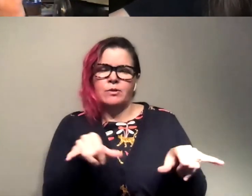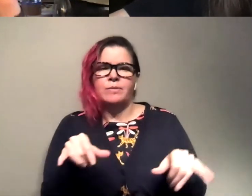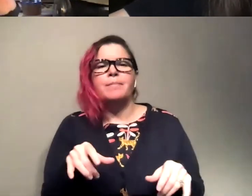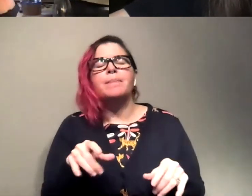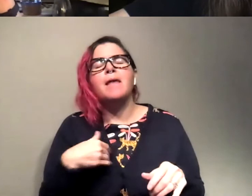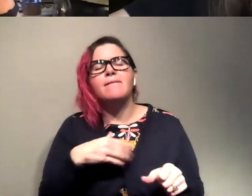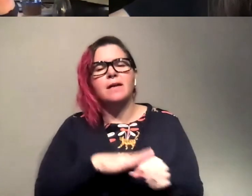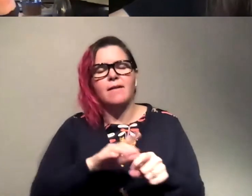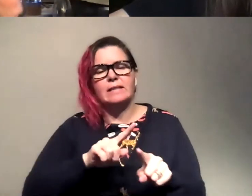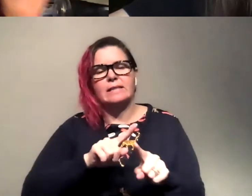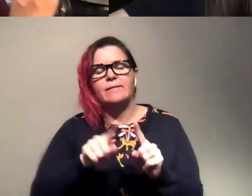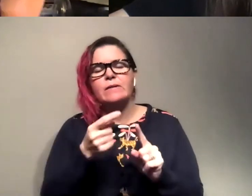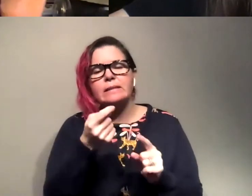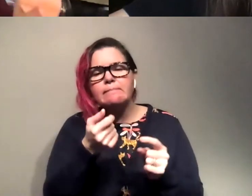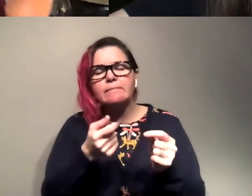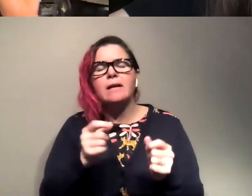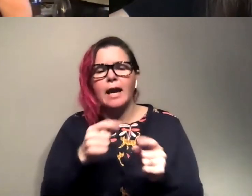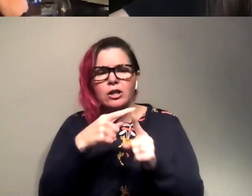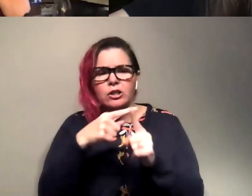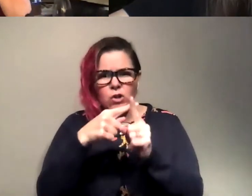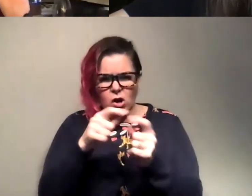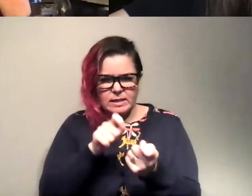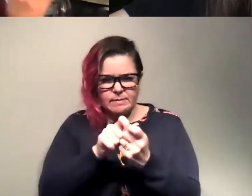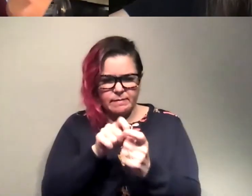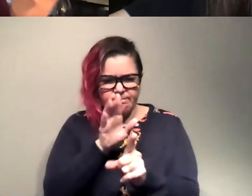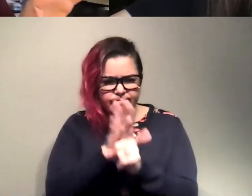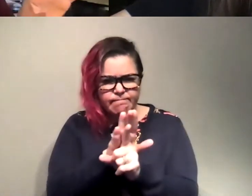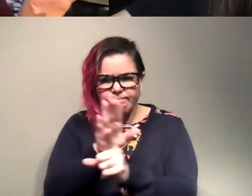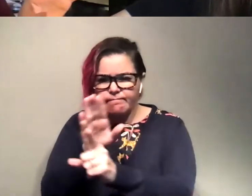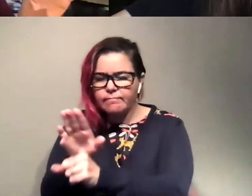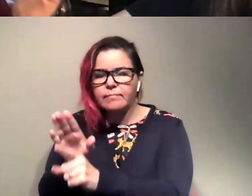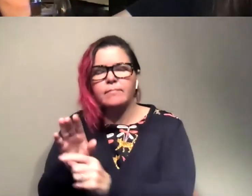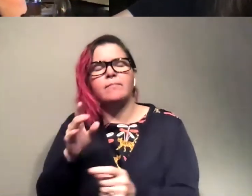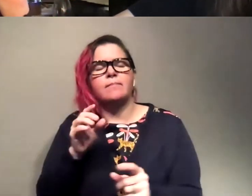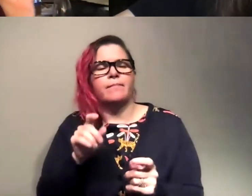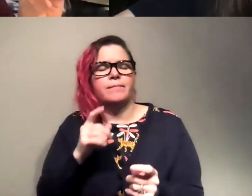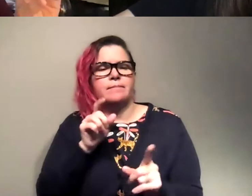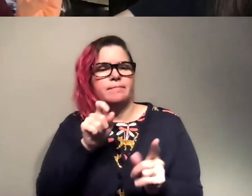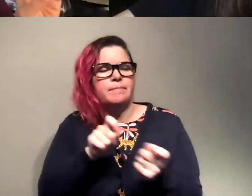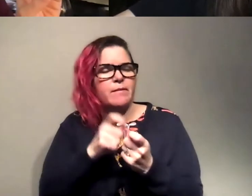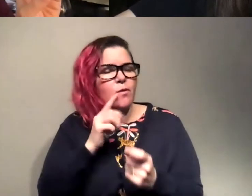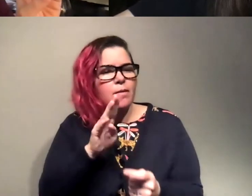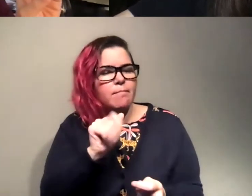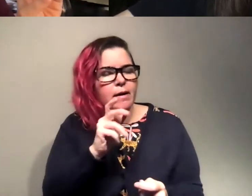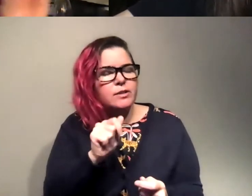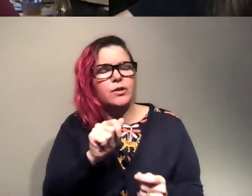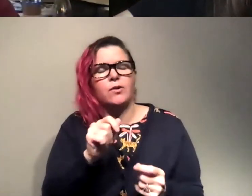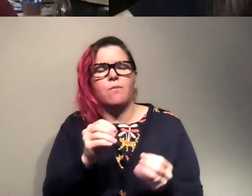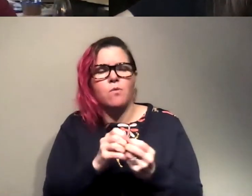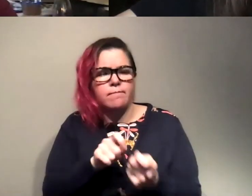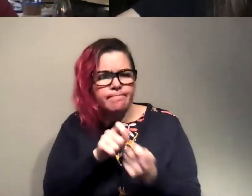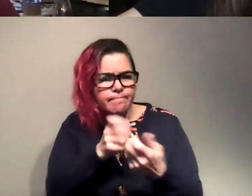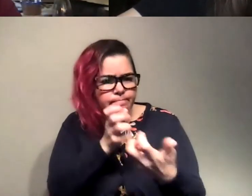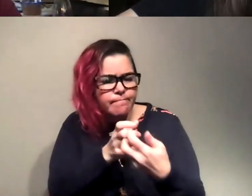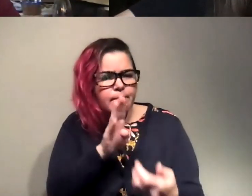that we can target the ones that are specific to bacteria or have greater specificity to bacteria and be able